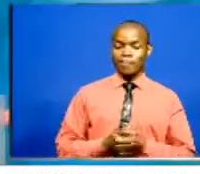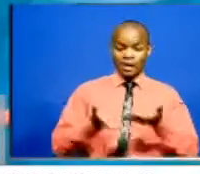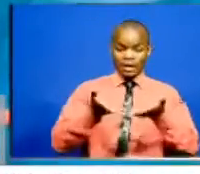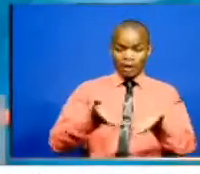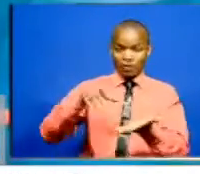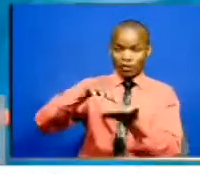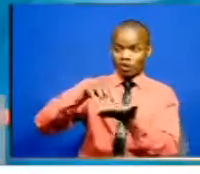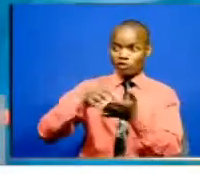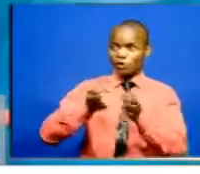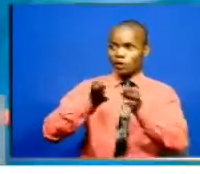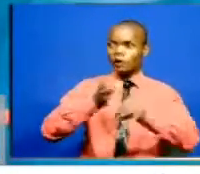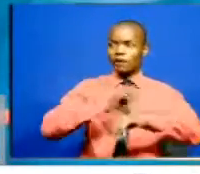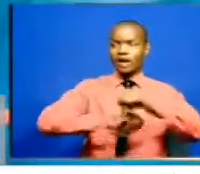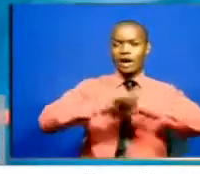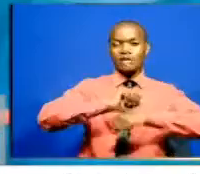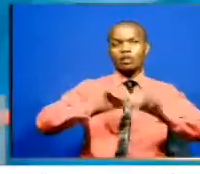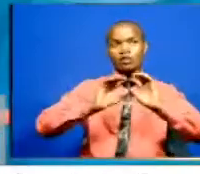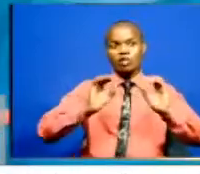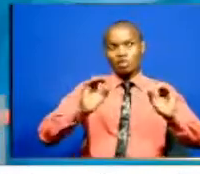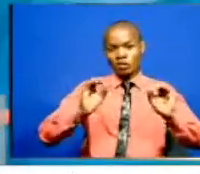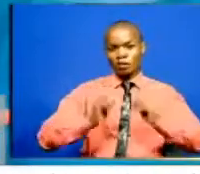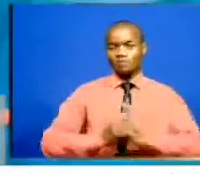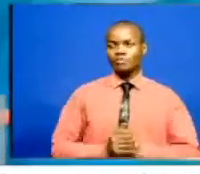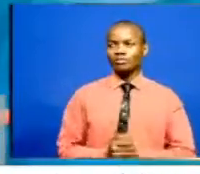don't act. And